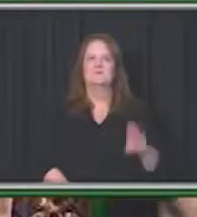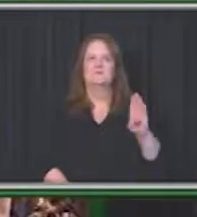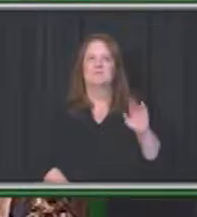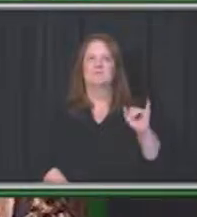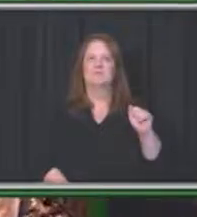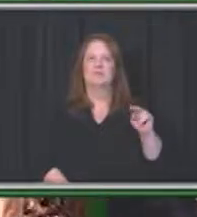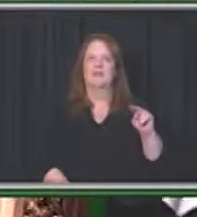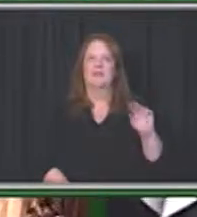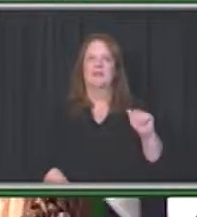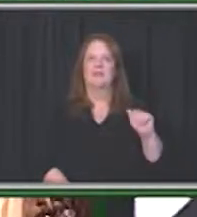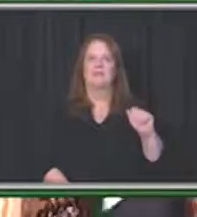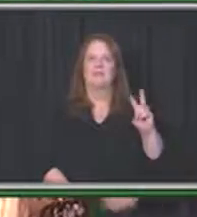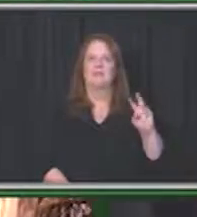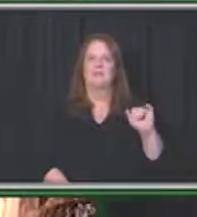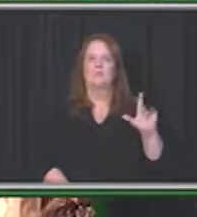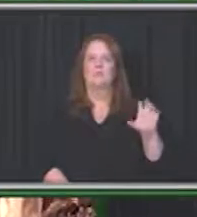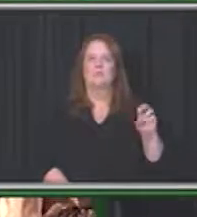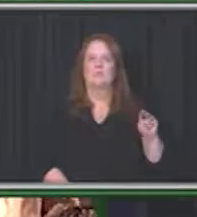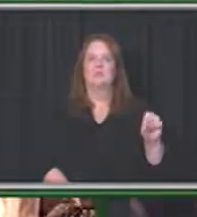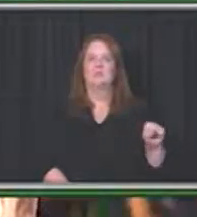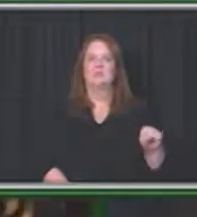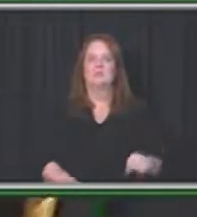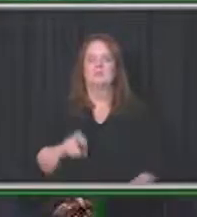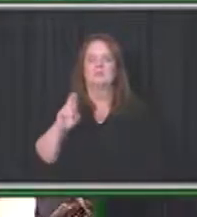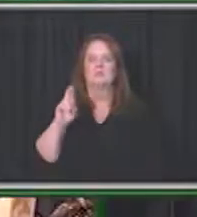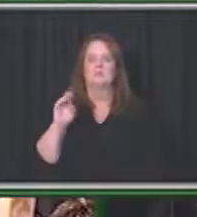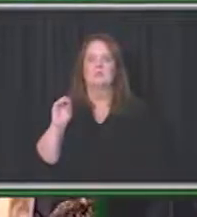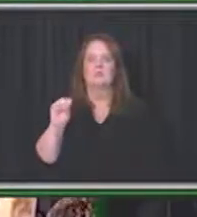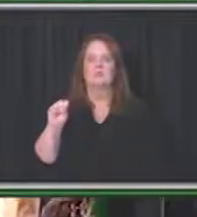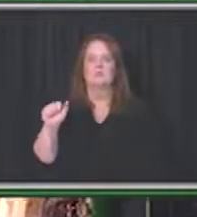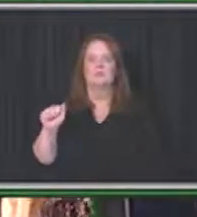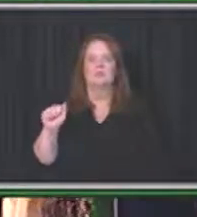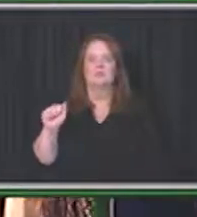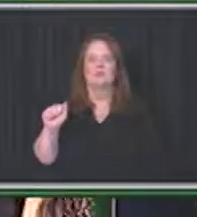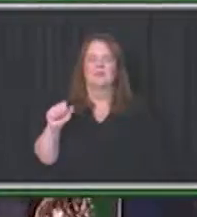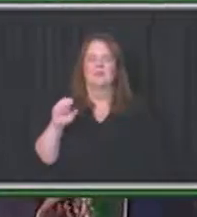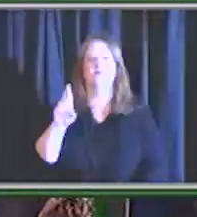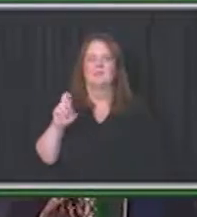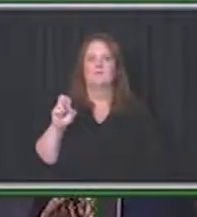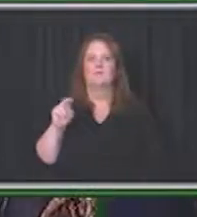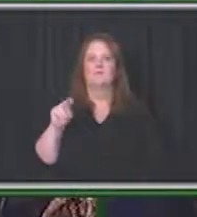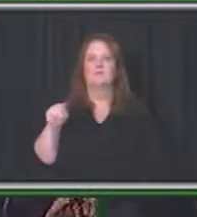Brianna Piper Williams. Rosa Marcelo Huerta.